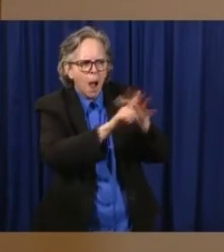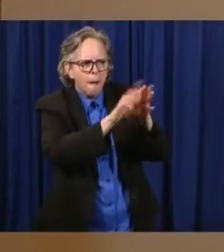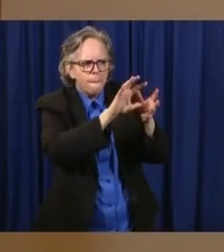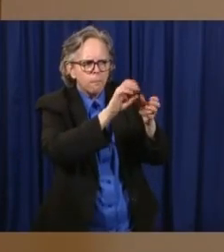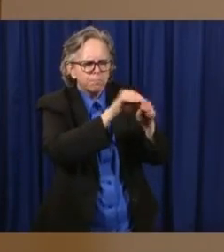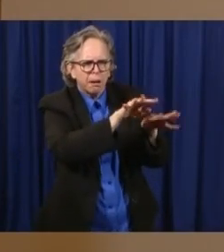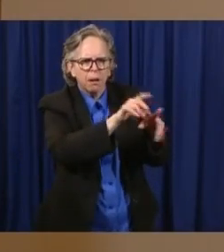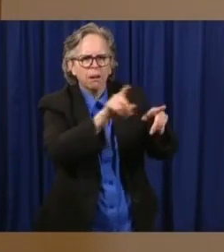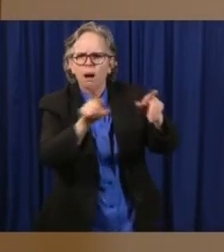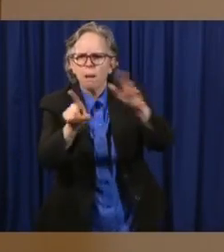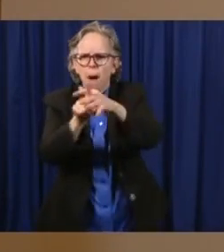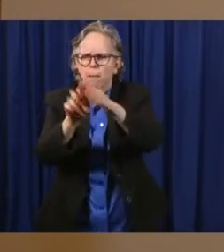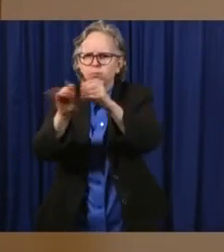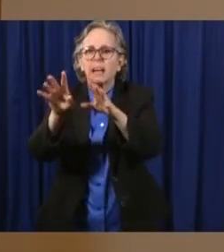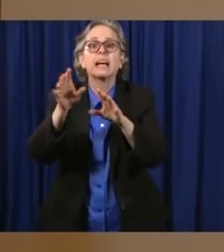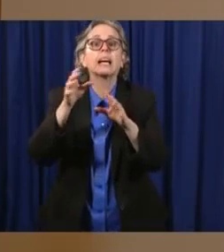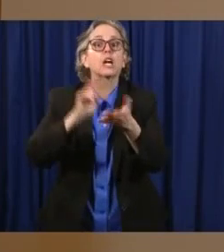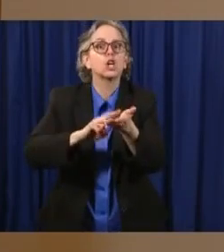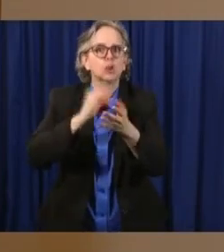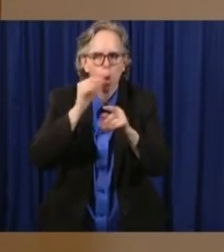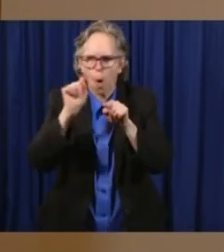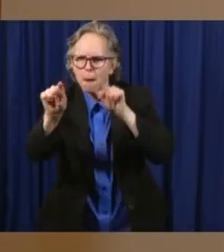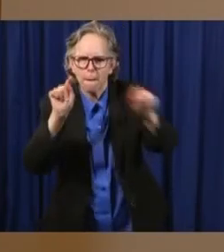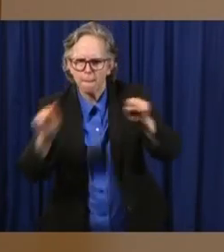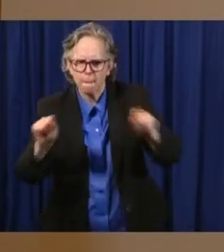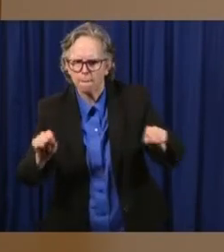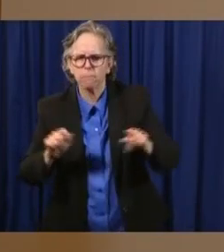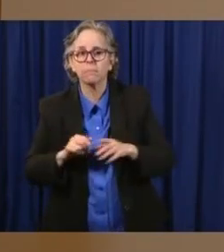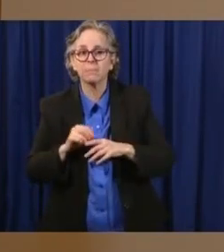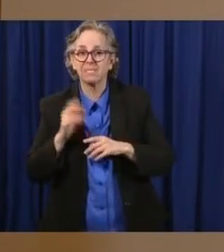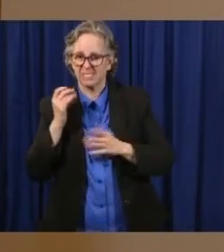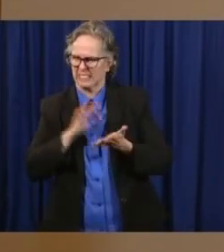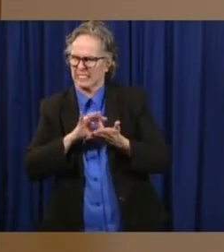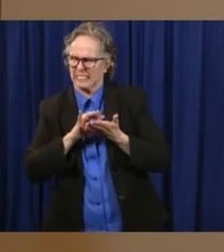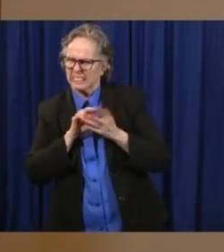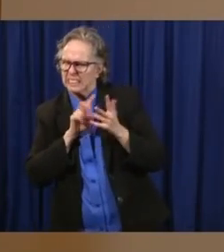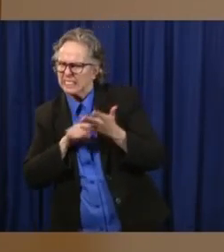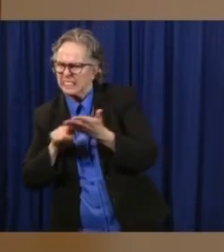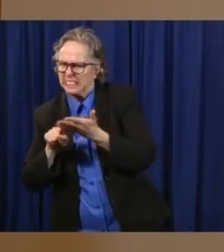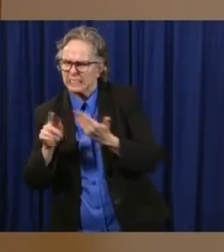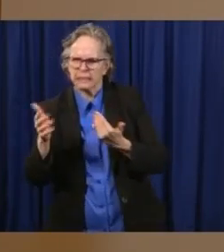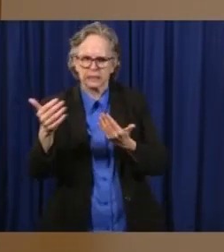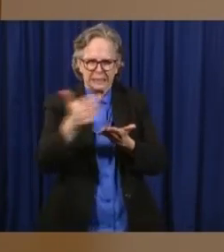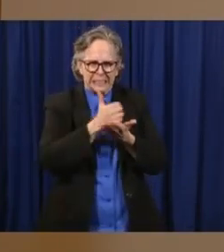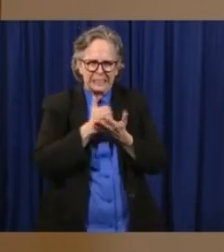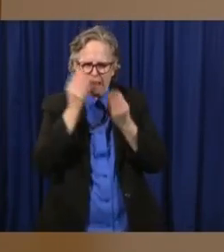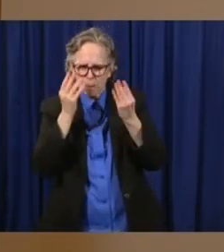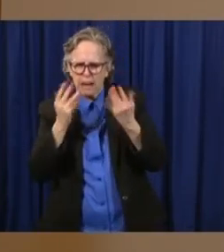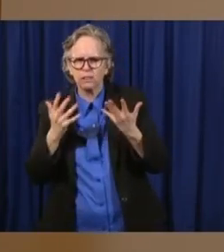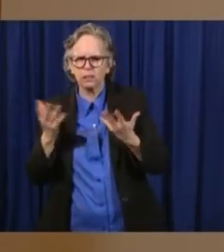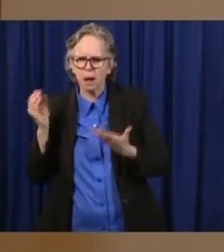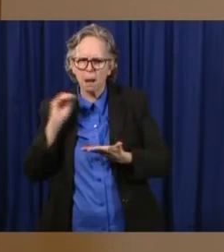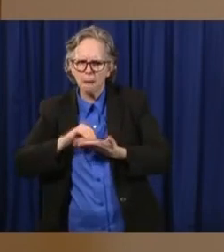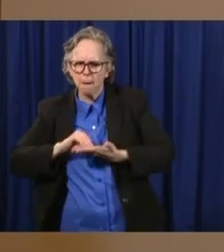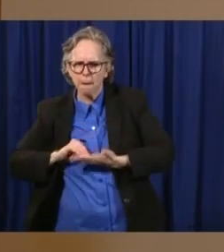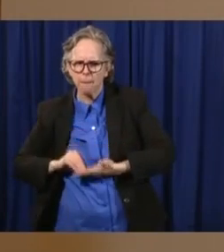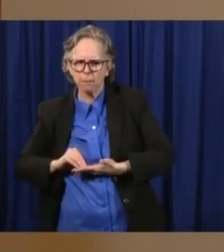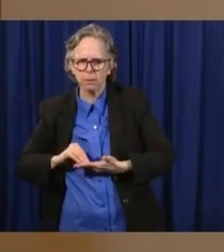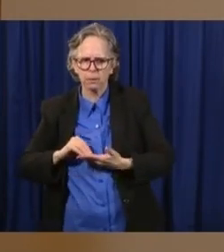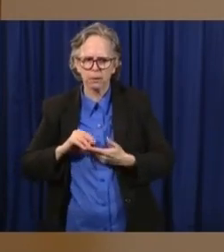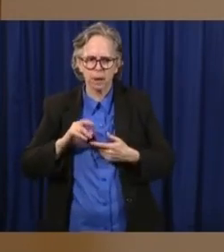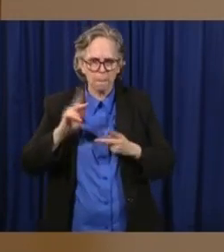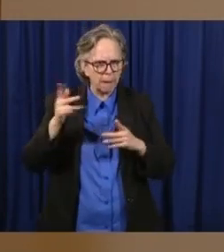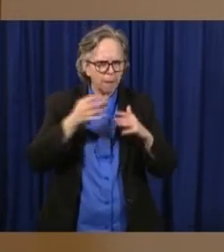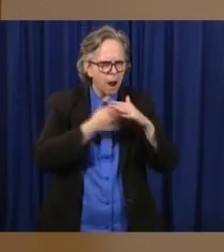within sort of the people who have not hit hospitals that we're collecting in ODRS on cases, and that our